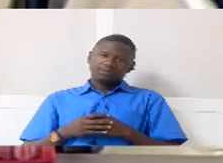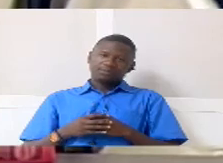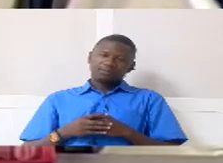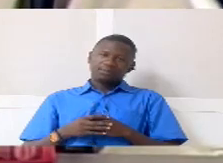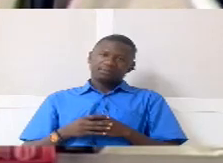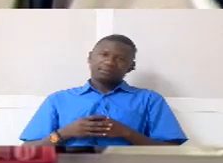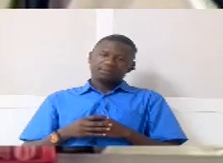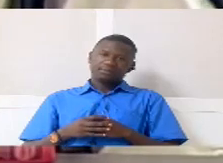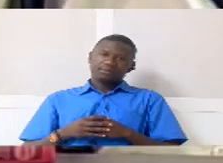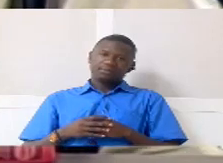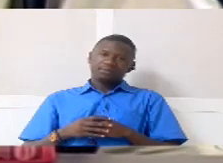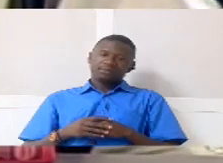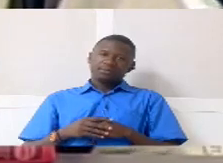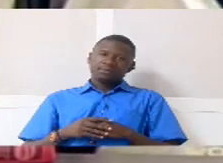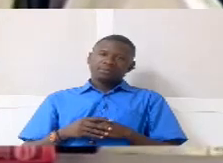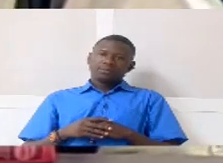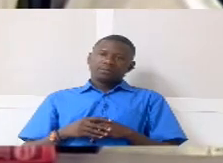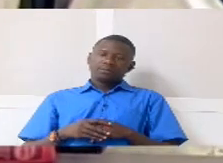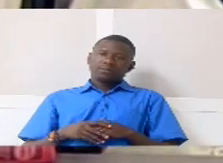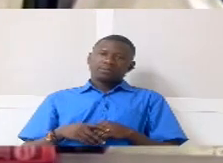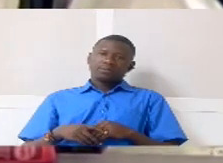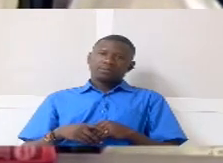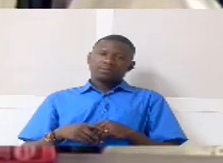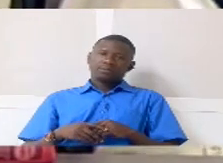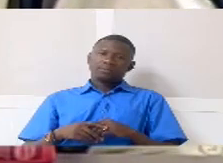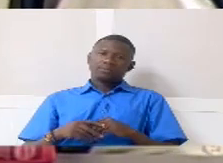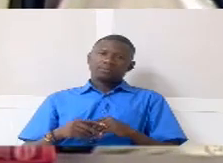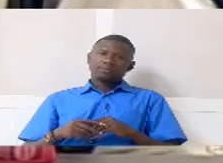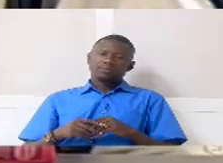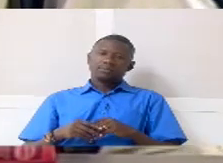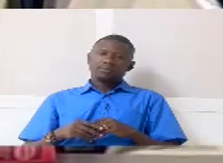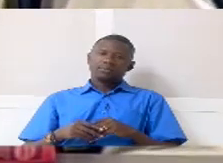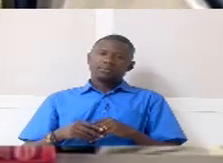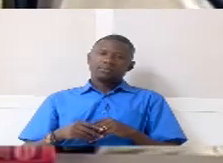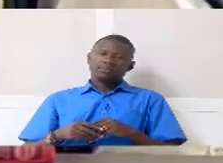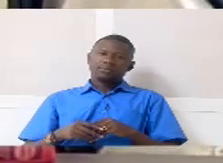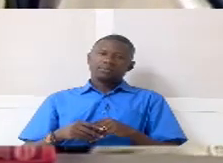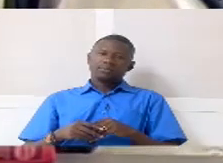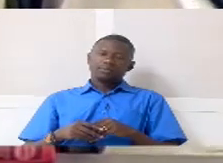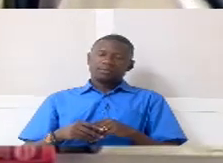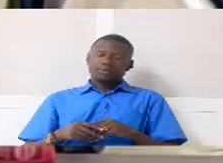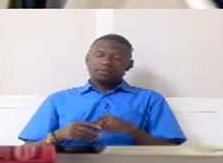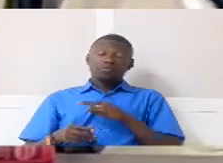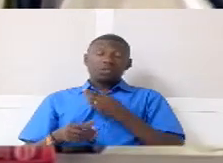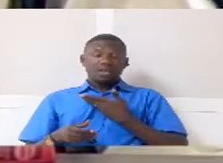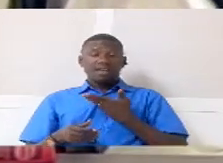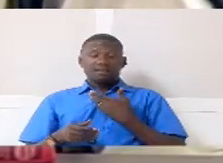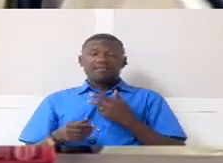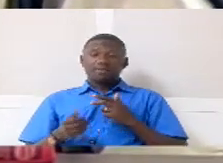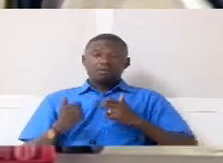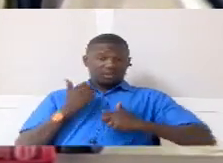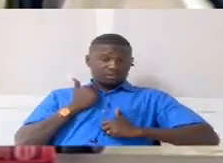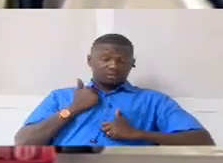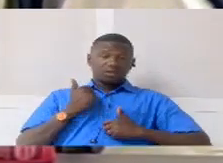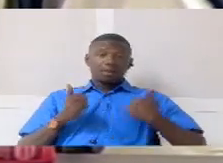gele, not from the court but from the director general or nga official gele moni alam ke diten gele. We had officers who were